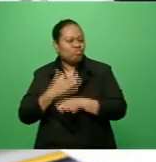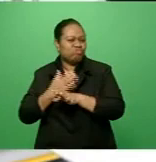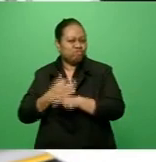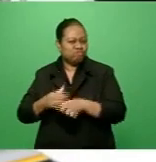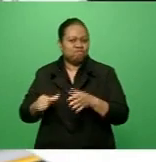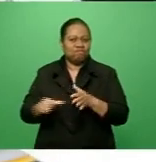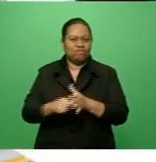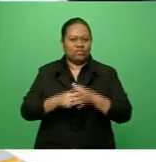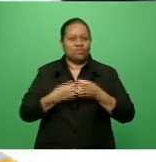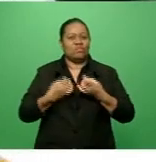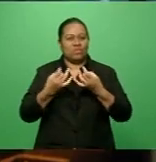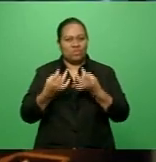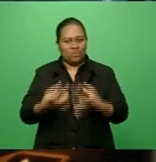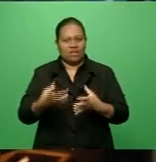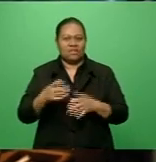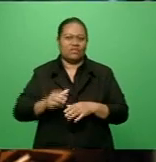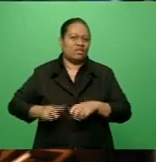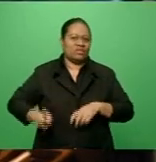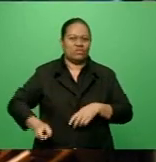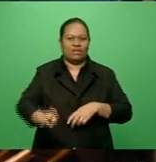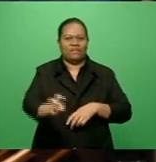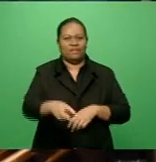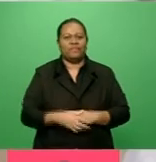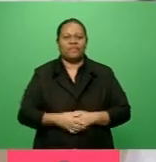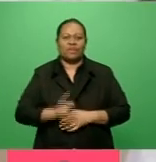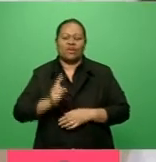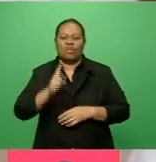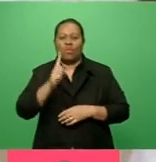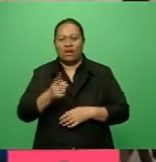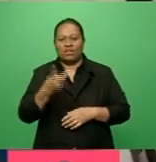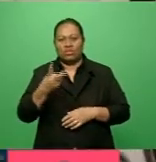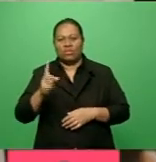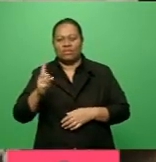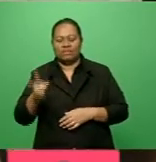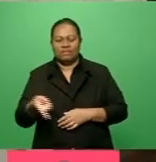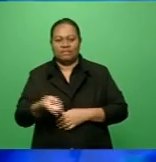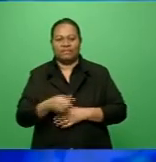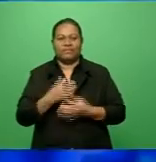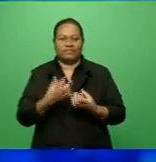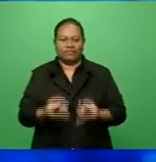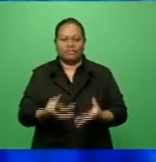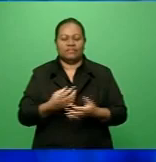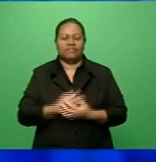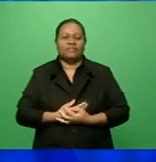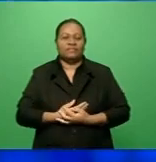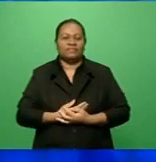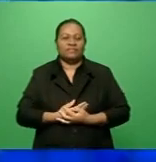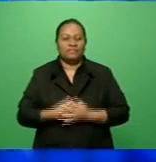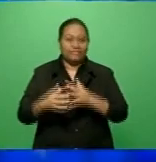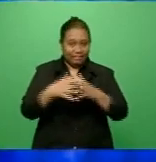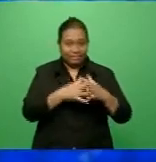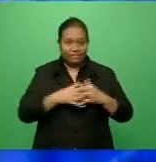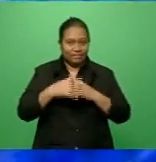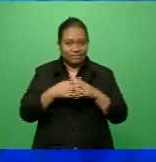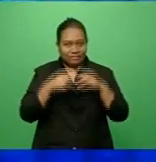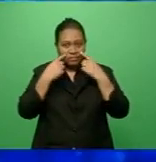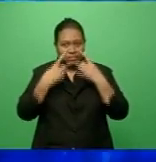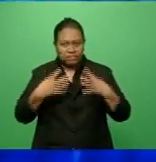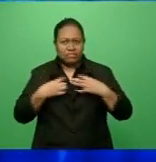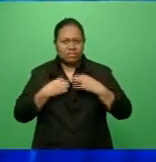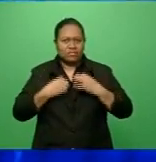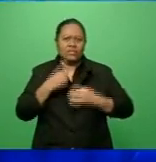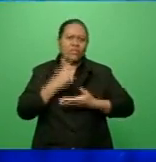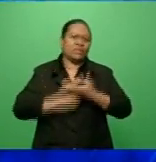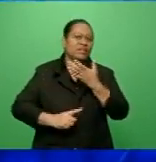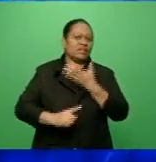travel ready, addressing over 1,200 action items. U.S. stocks closed lower after a